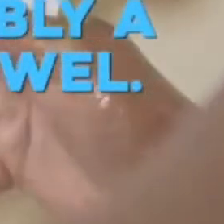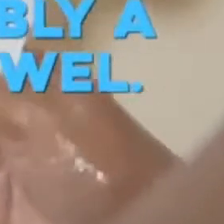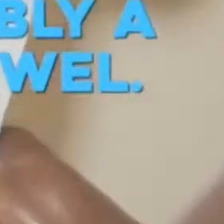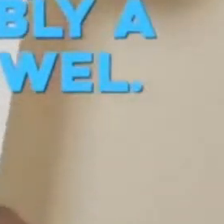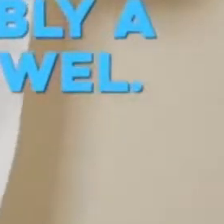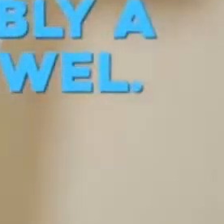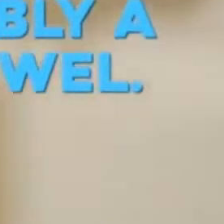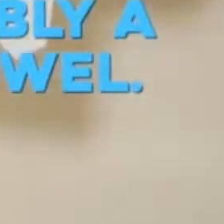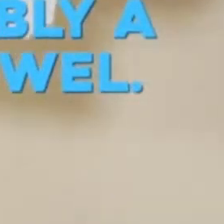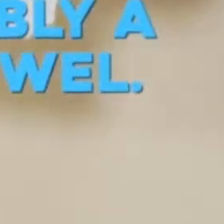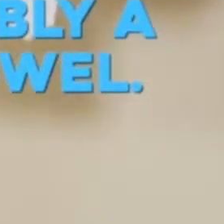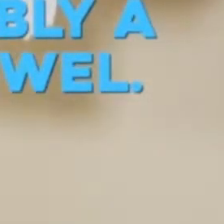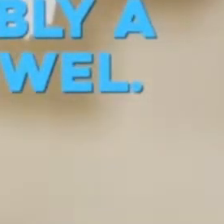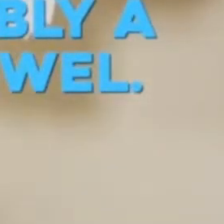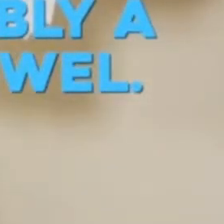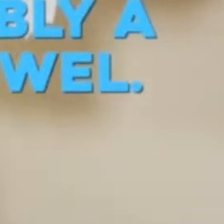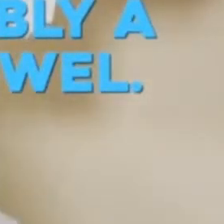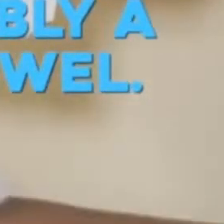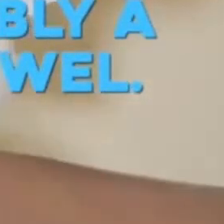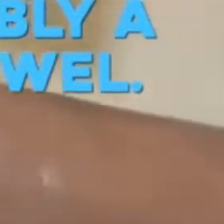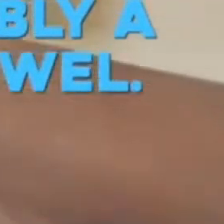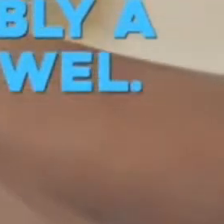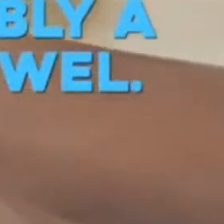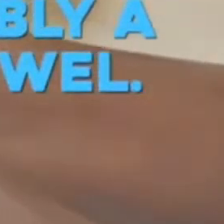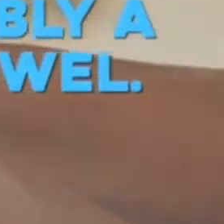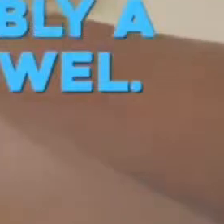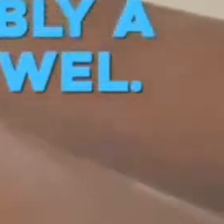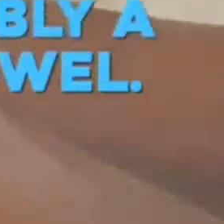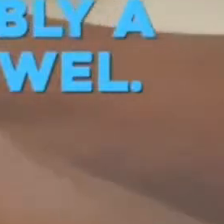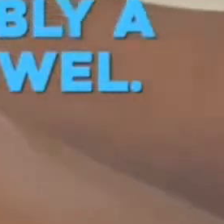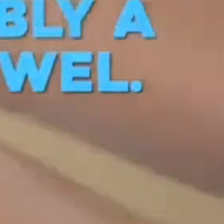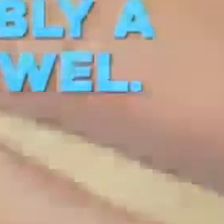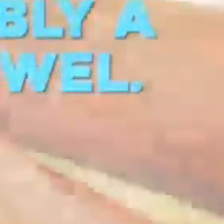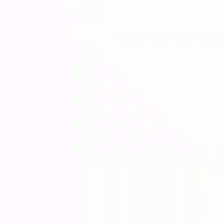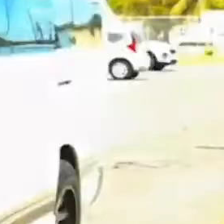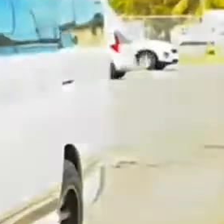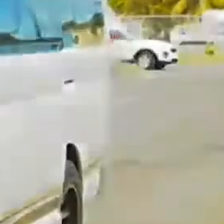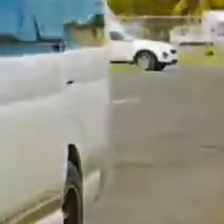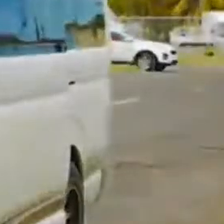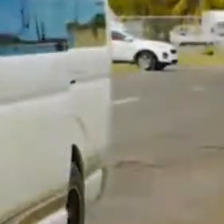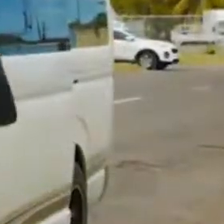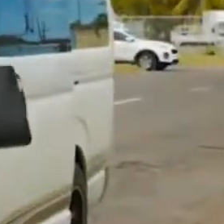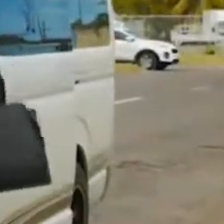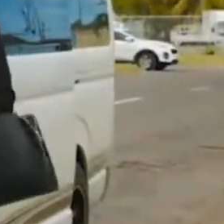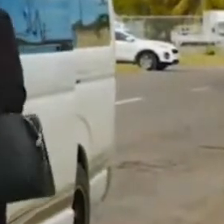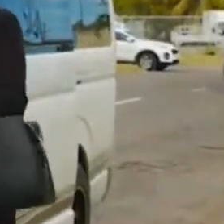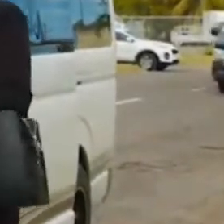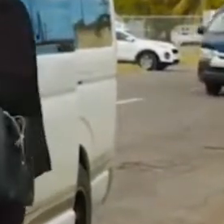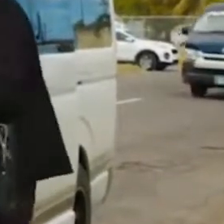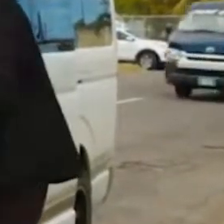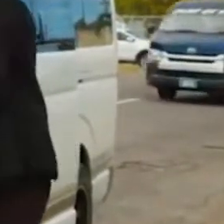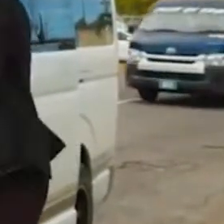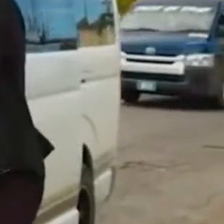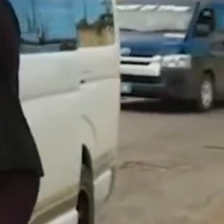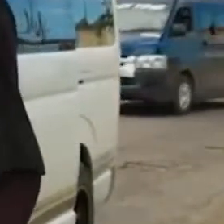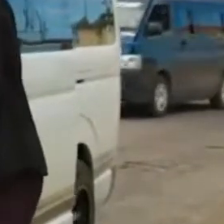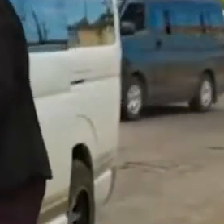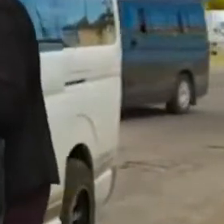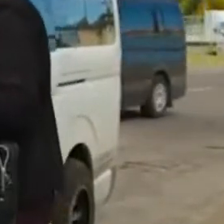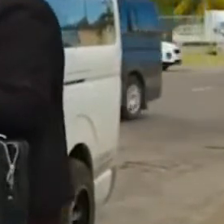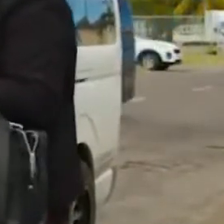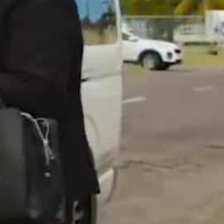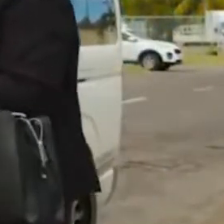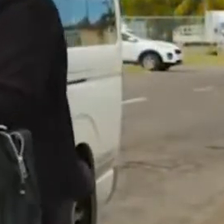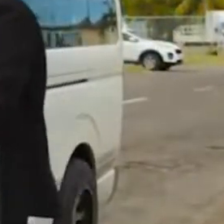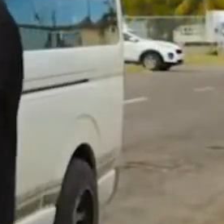wipe your hands, preferably a disposable paper towel. The best way to wash your hands is